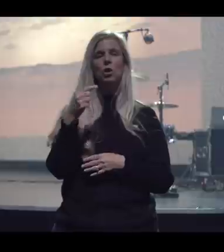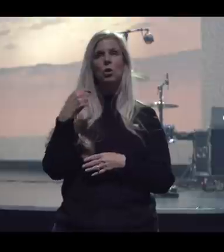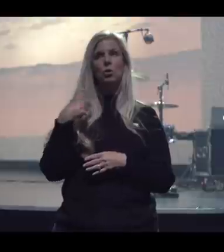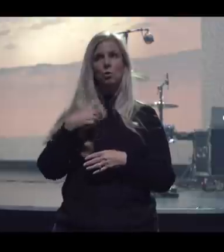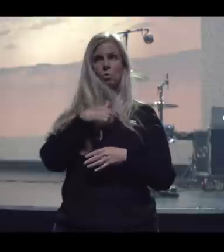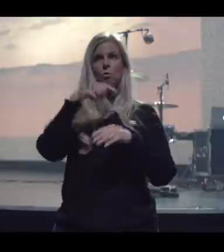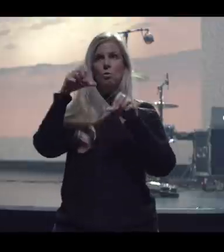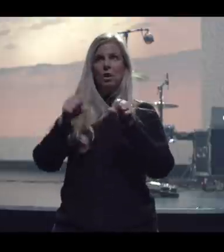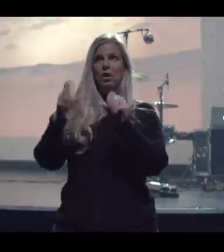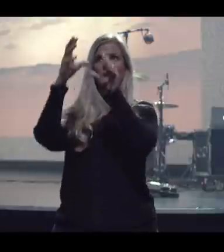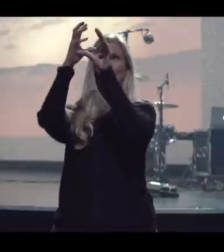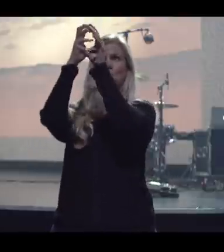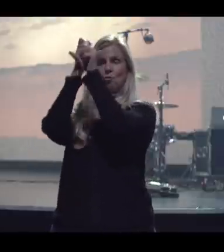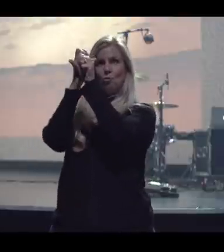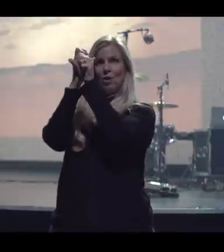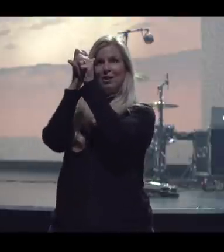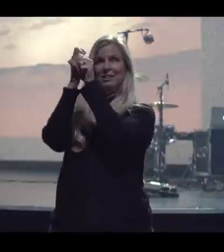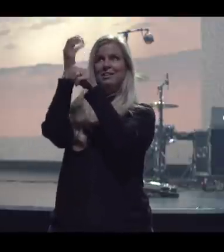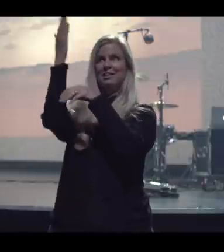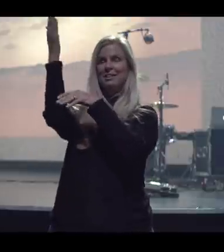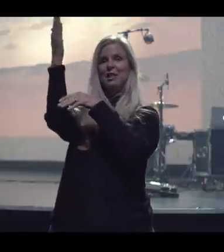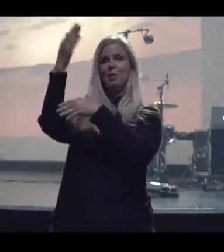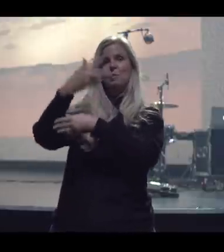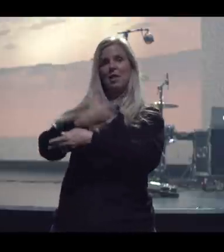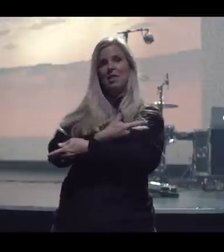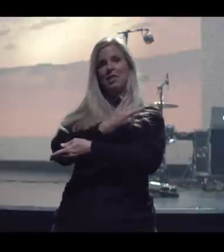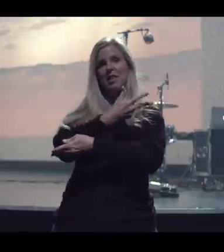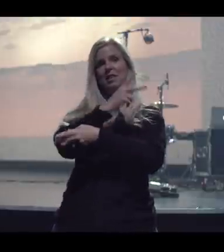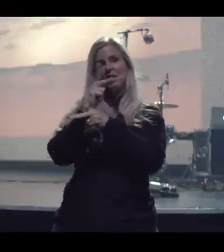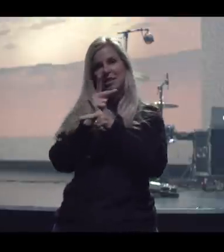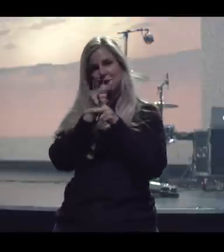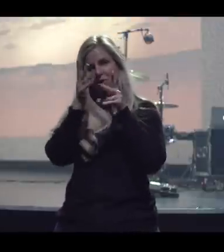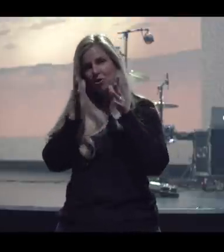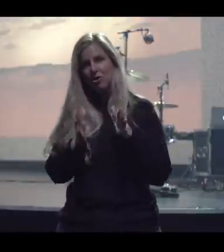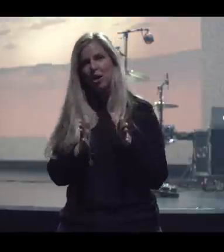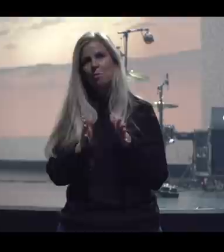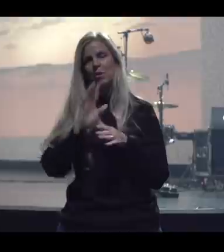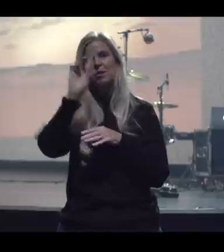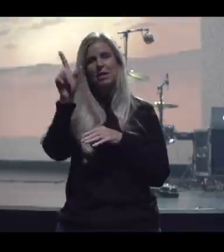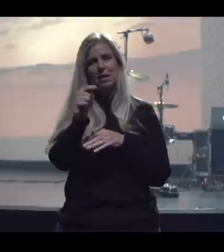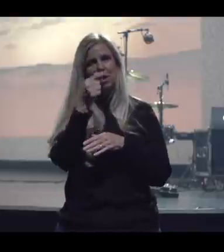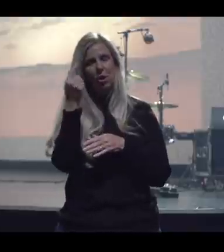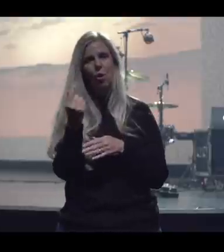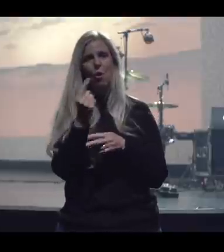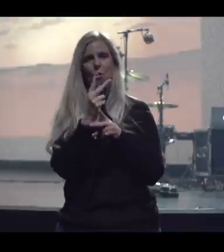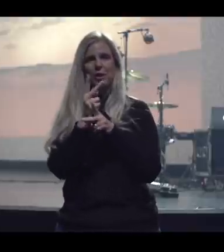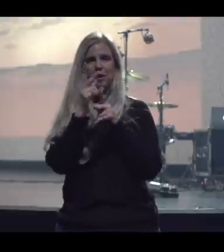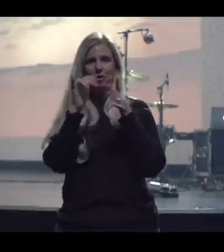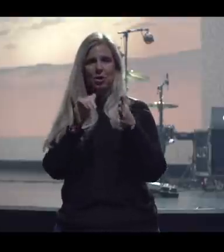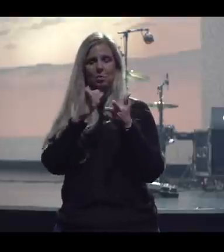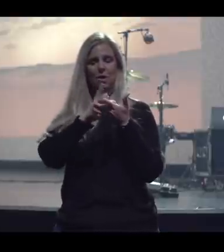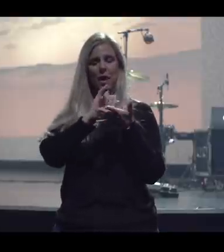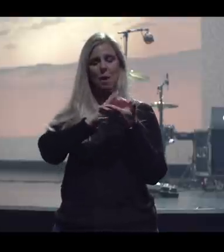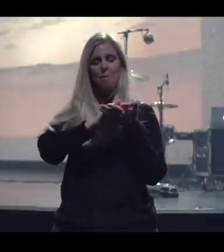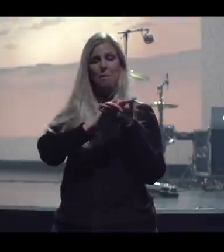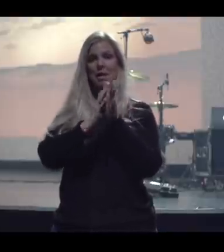this shepherd is because he is the only shepherd who became a lamb.